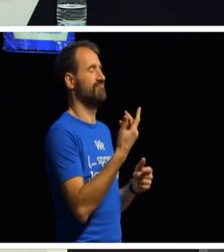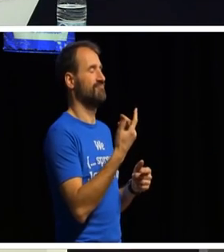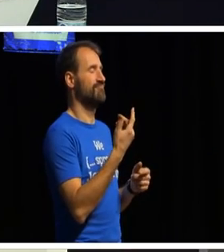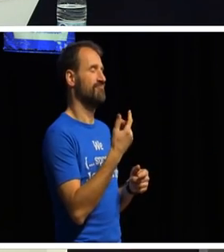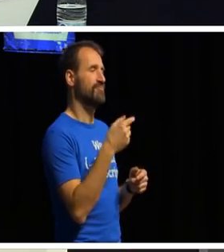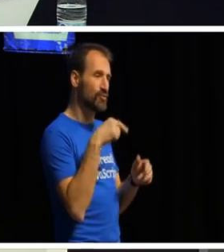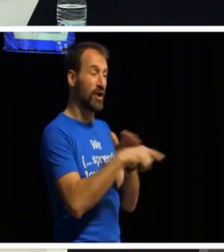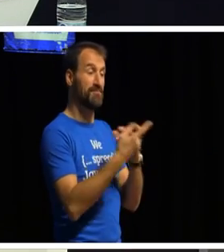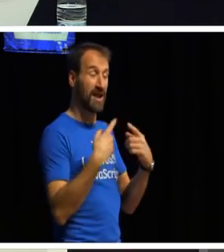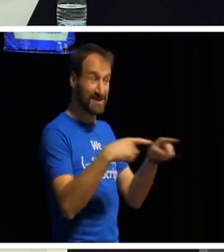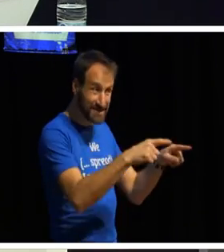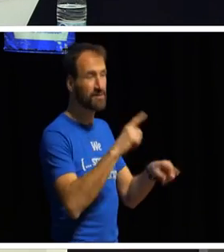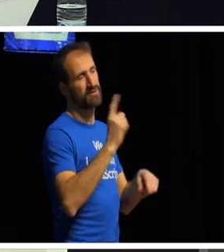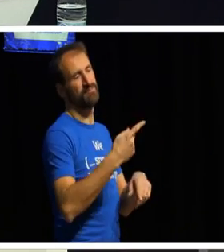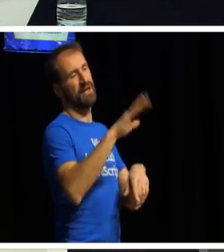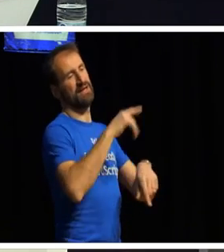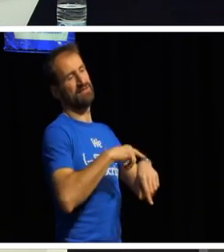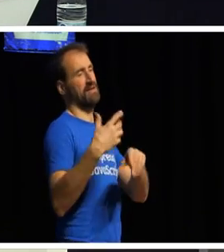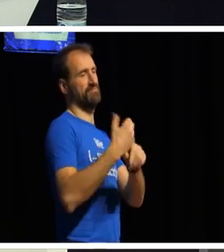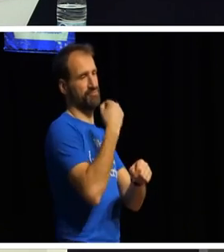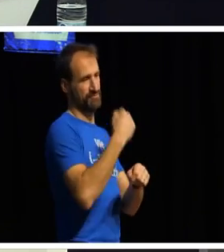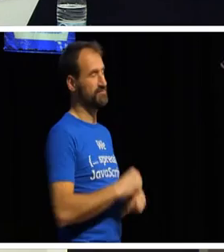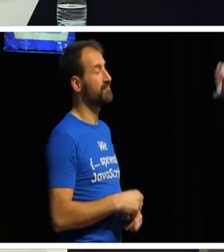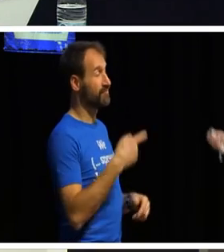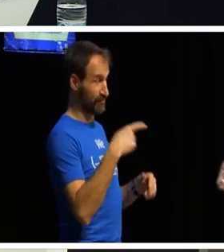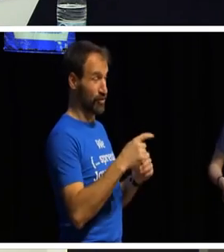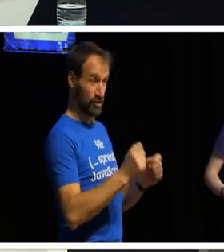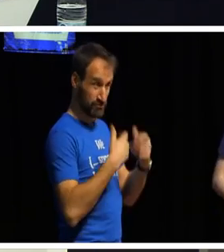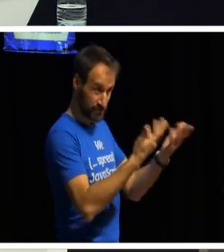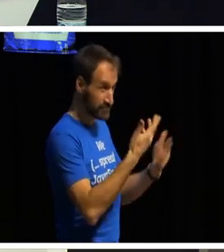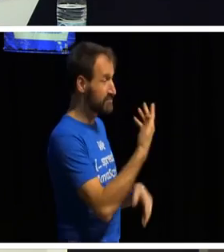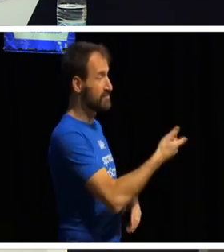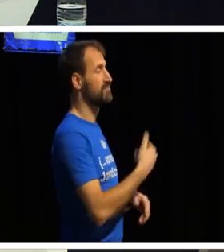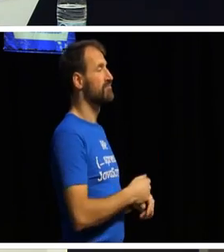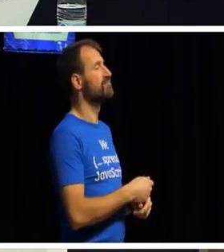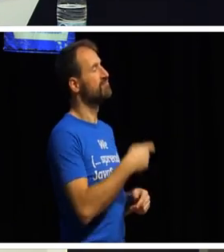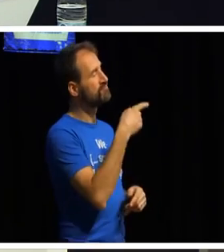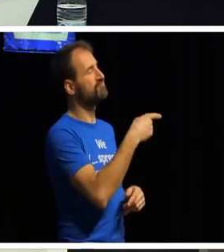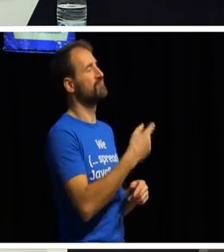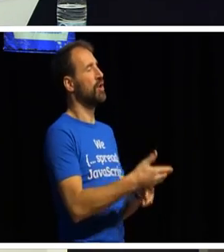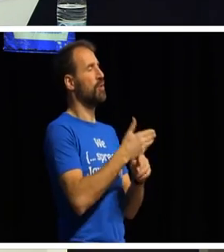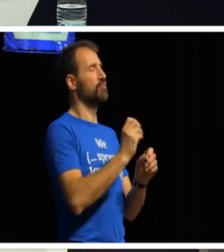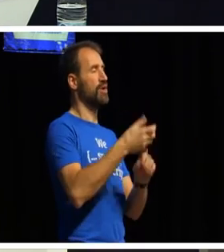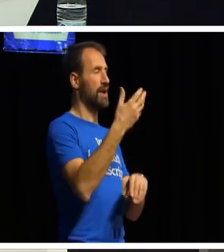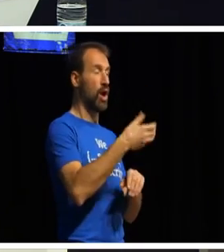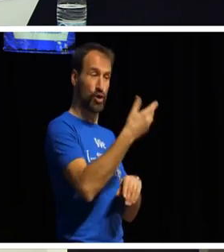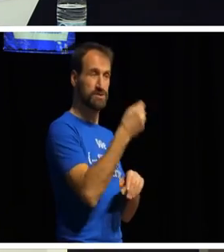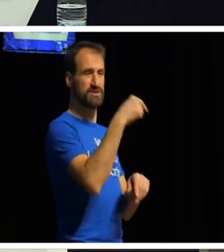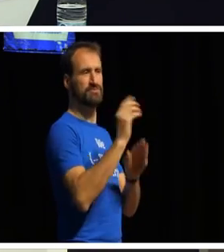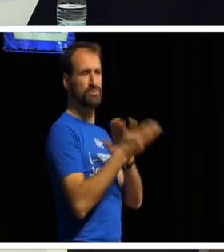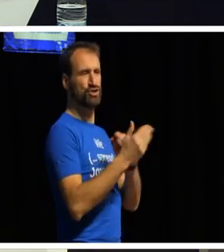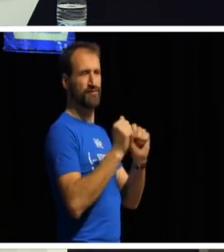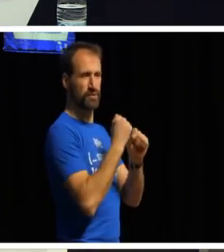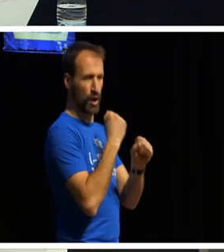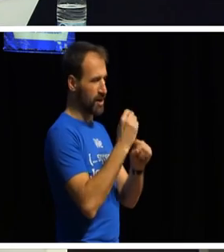time. So you would just enable it using a simple call to say, I'm interested in these preloads, and now you get